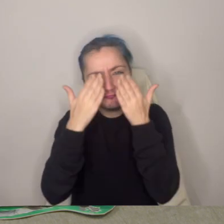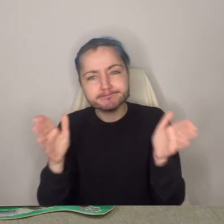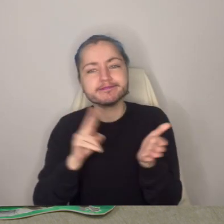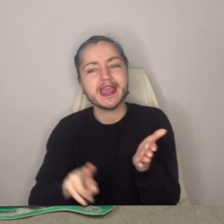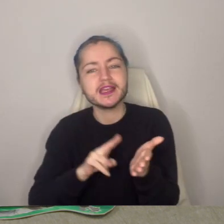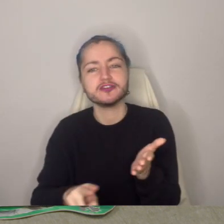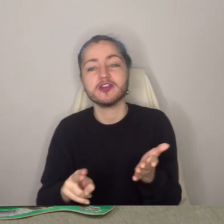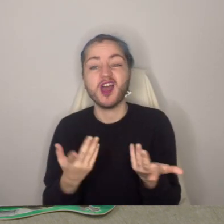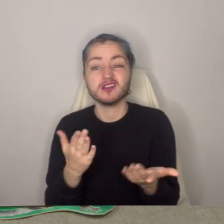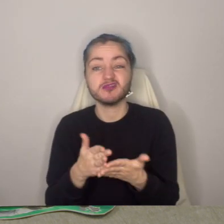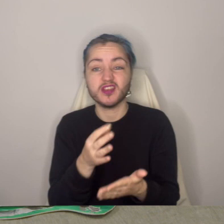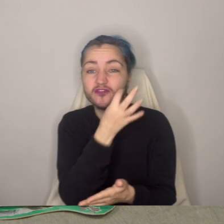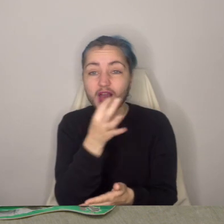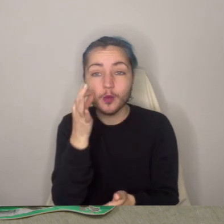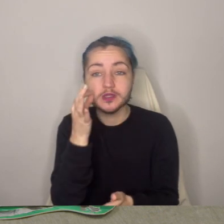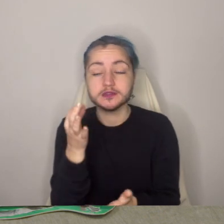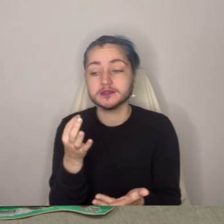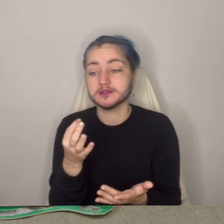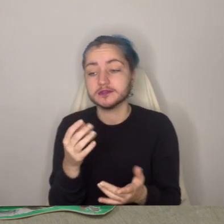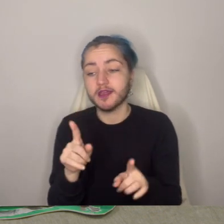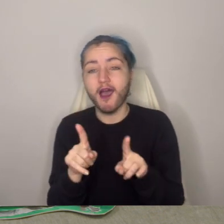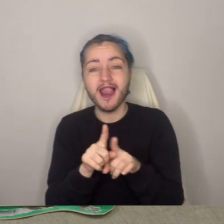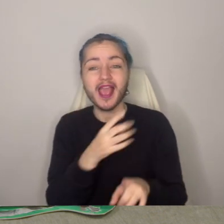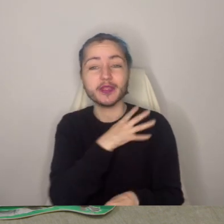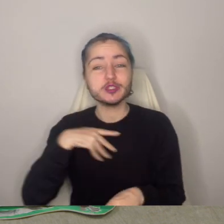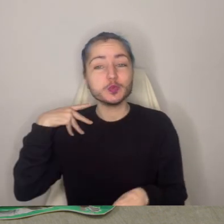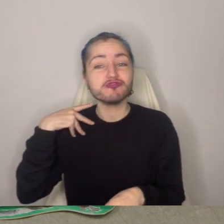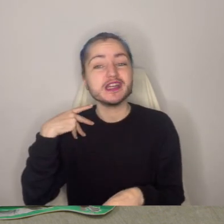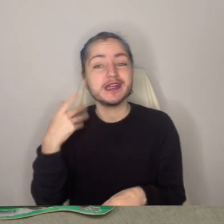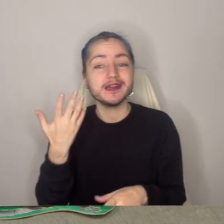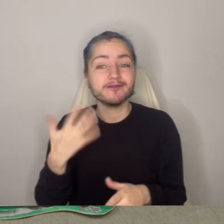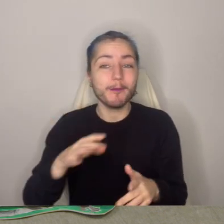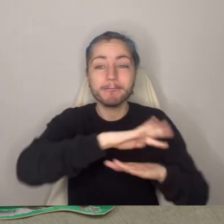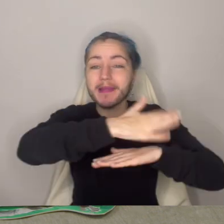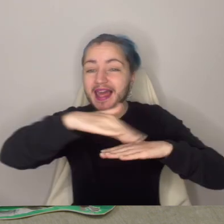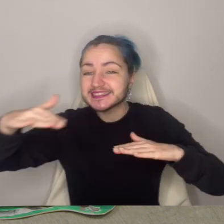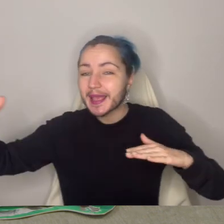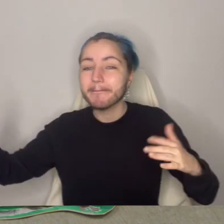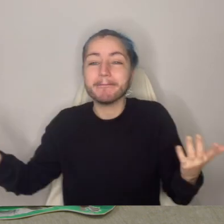And flowers are kind of like the jewelry, the decoration of the land. So they're